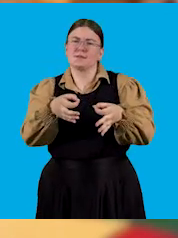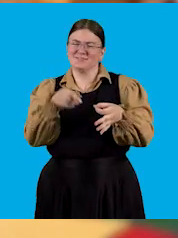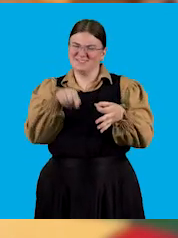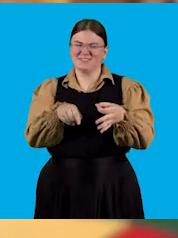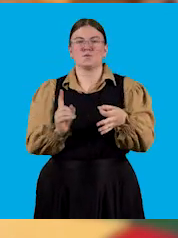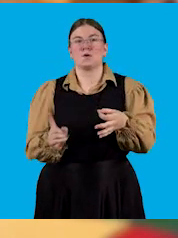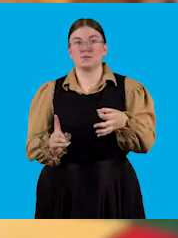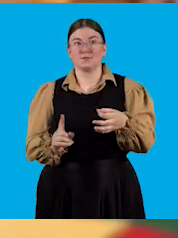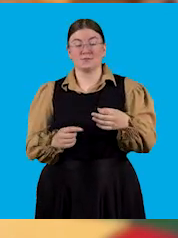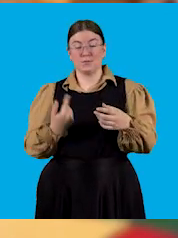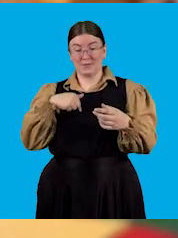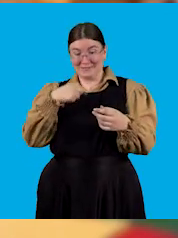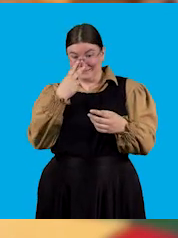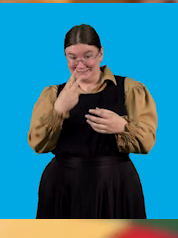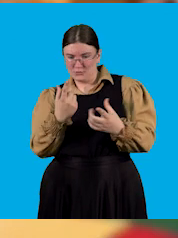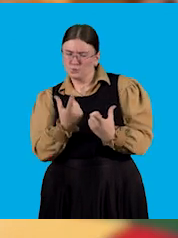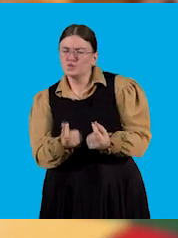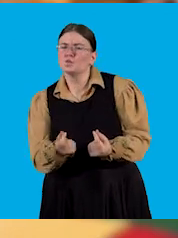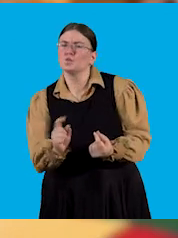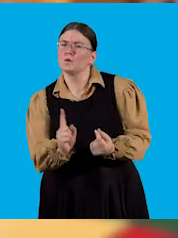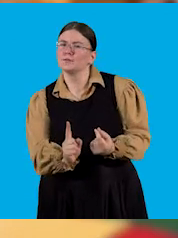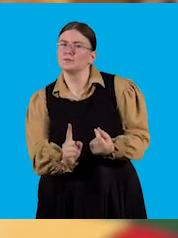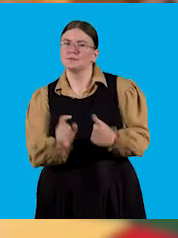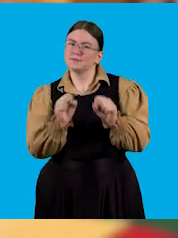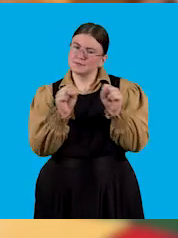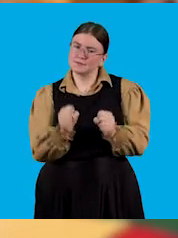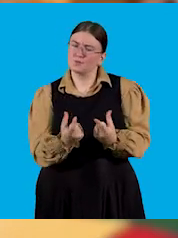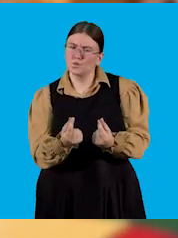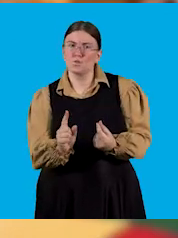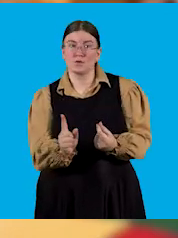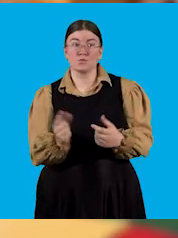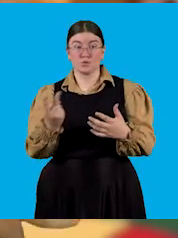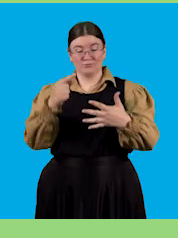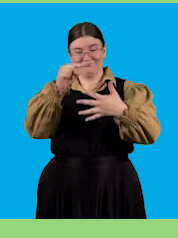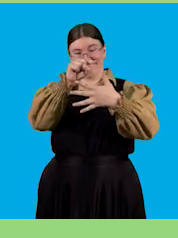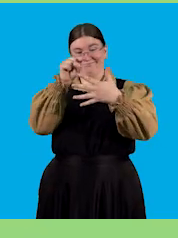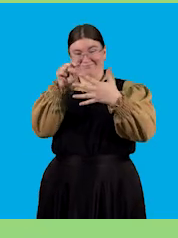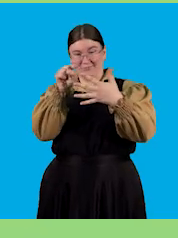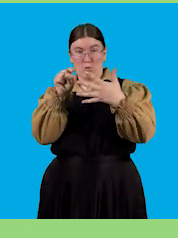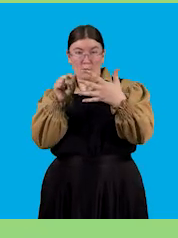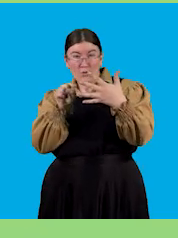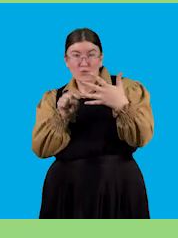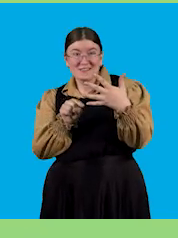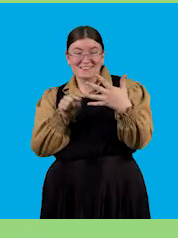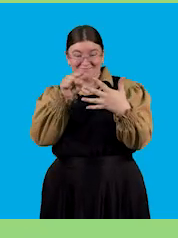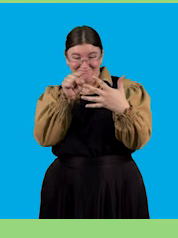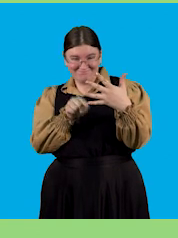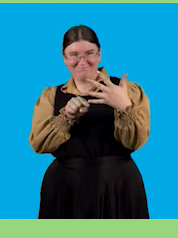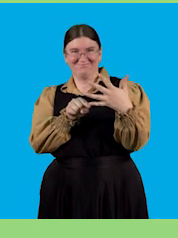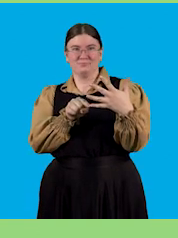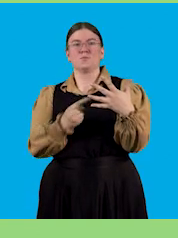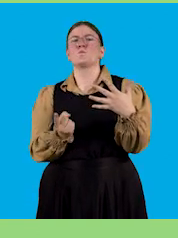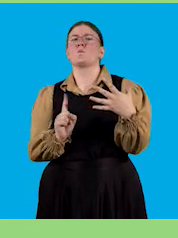going to look at what the function of the system is. We are going to look at the components of the